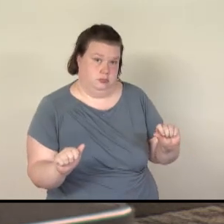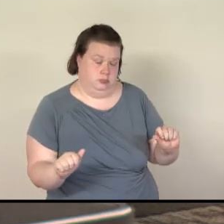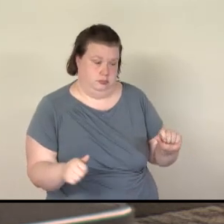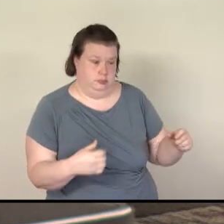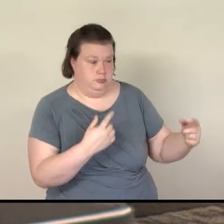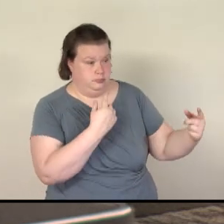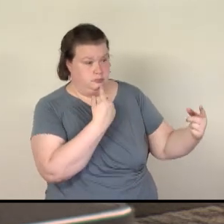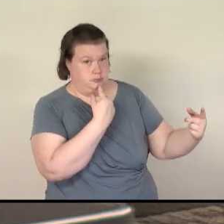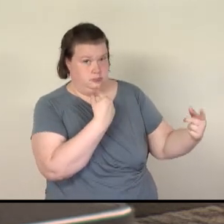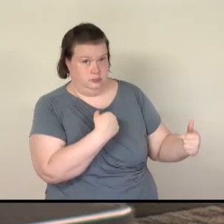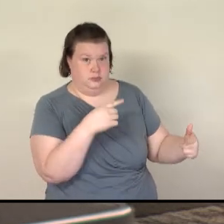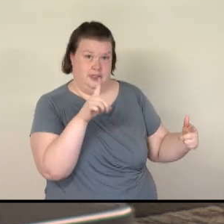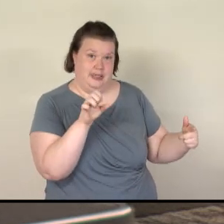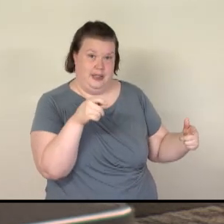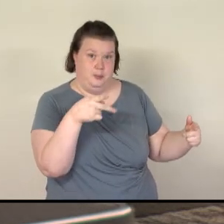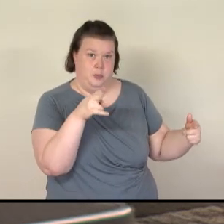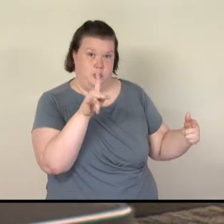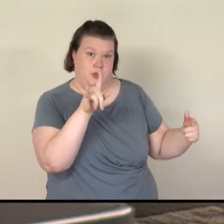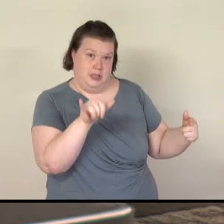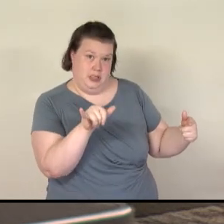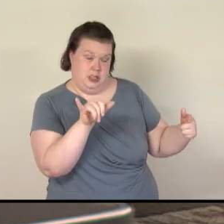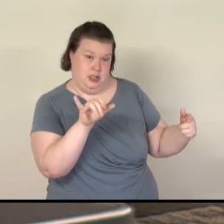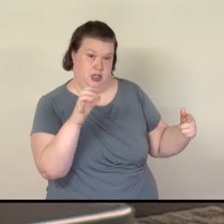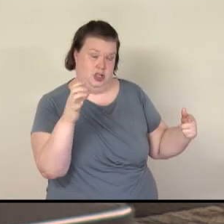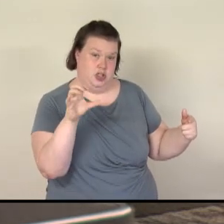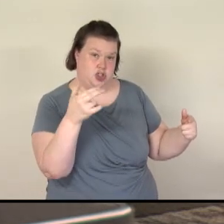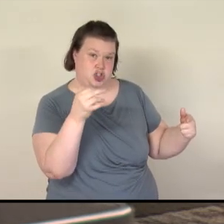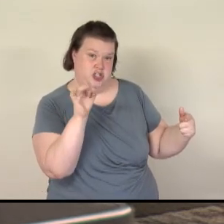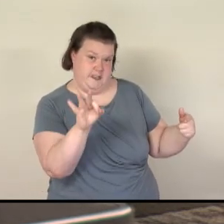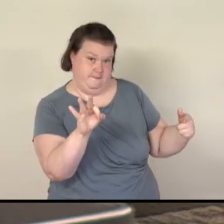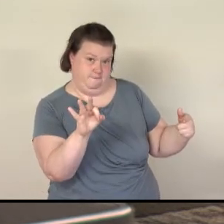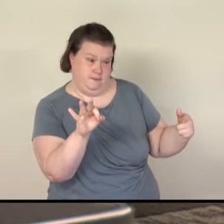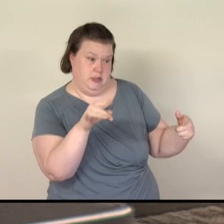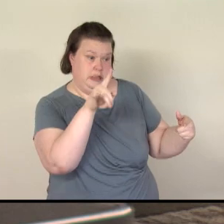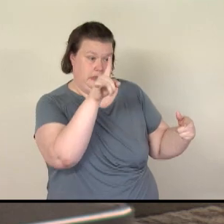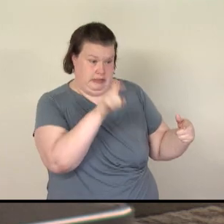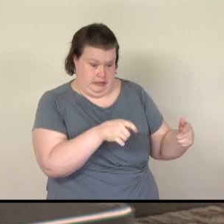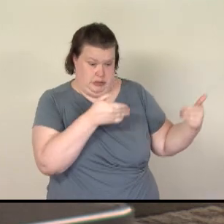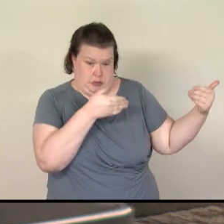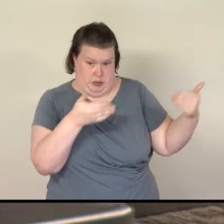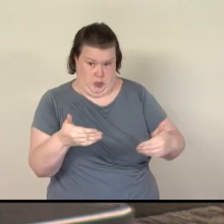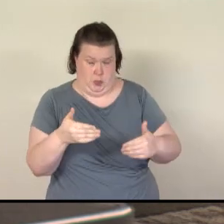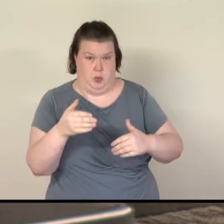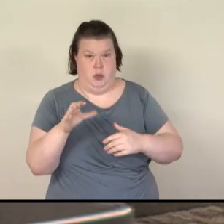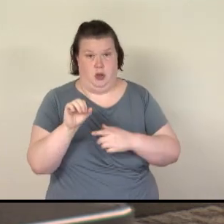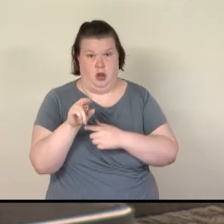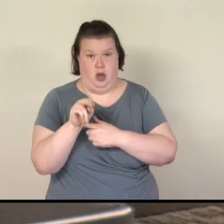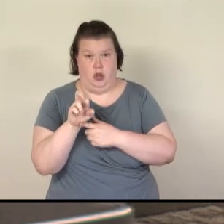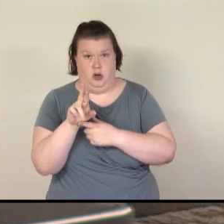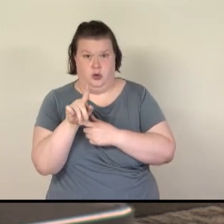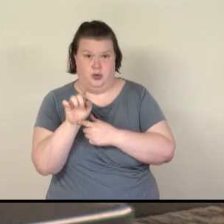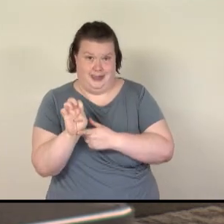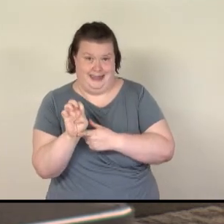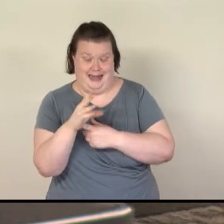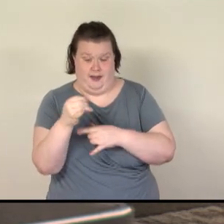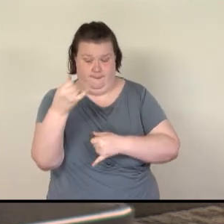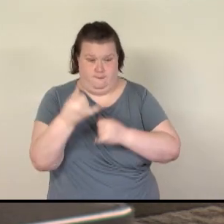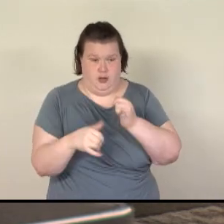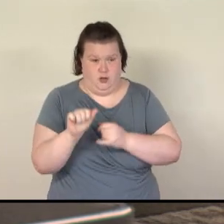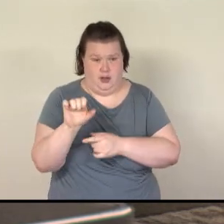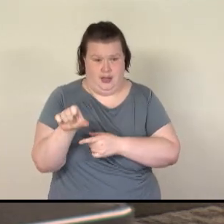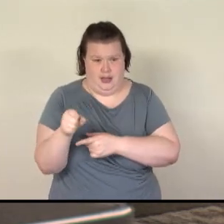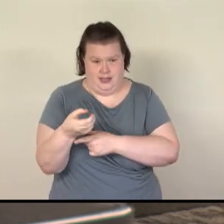answer from the deputy chief that they needed to go with concrete and the final asphalt, then they just did that